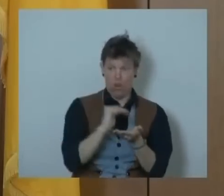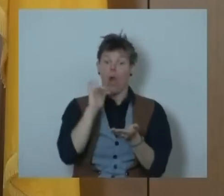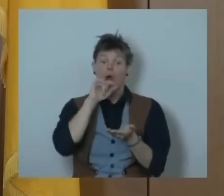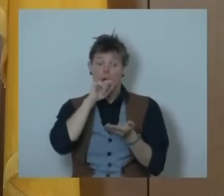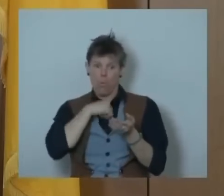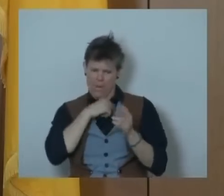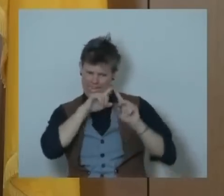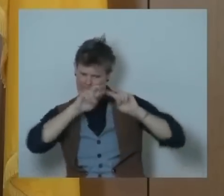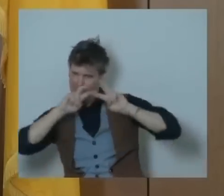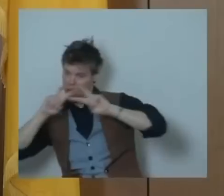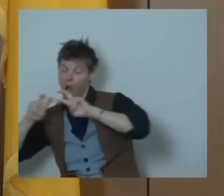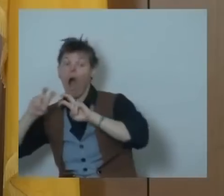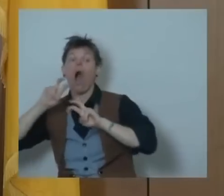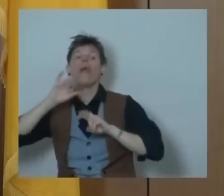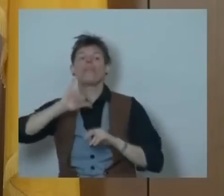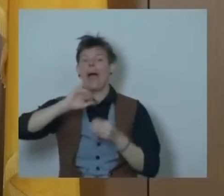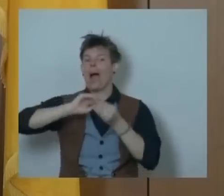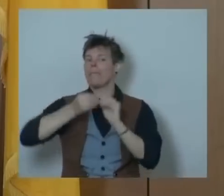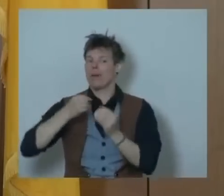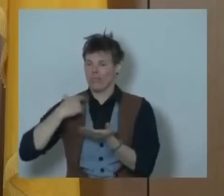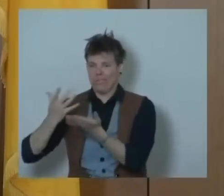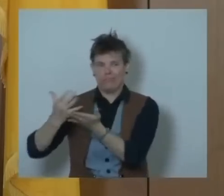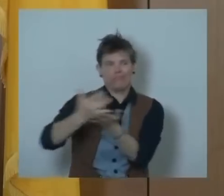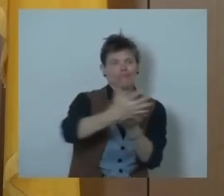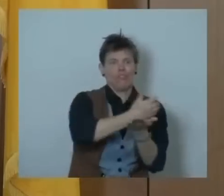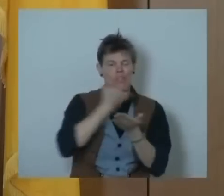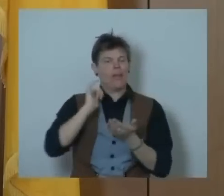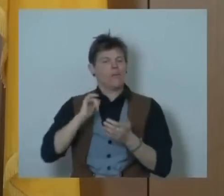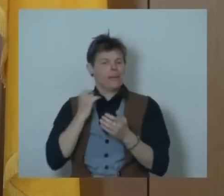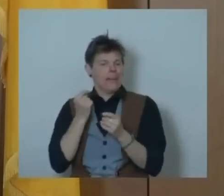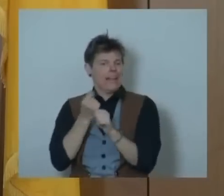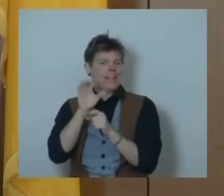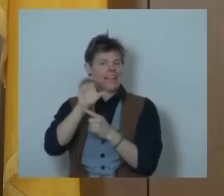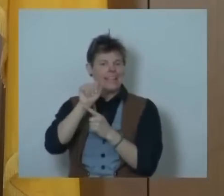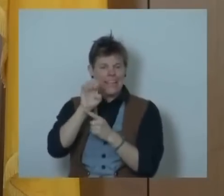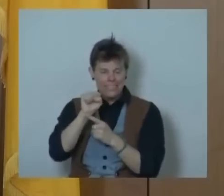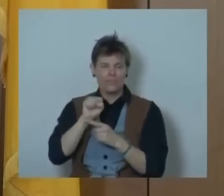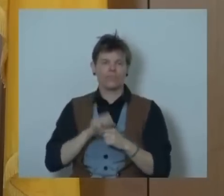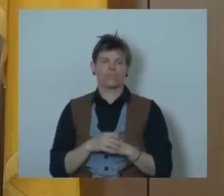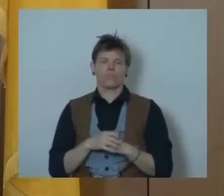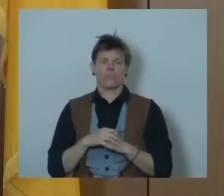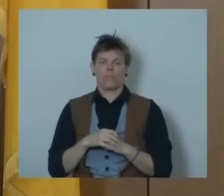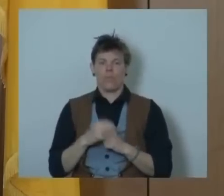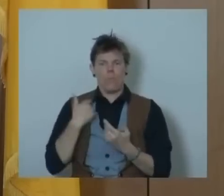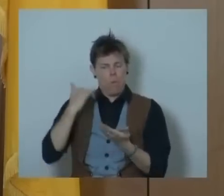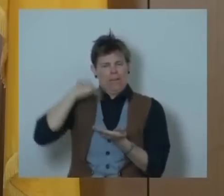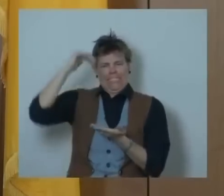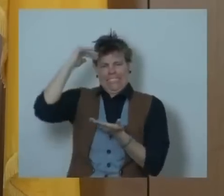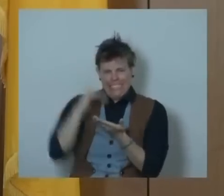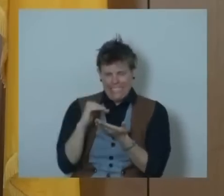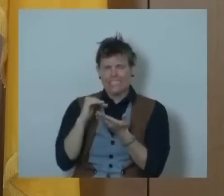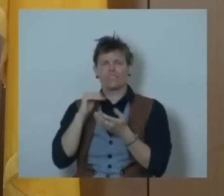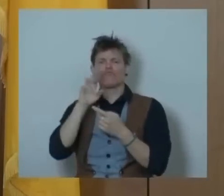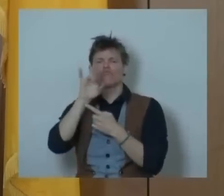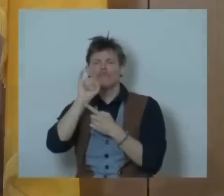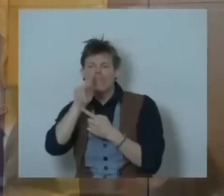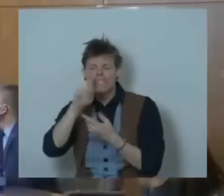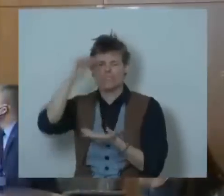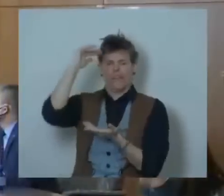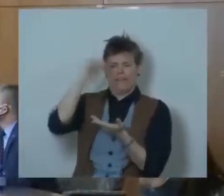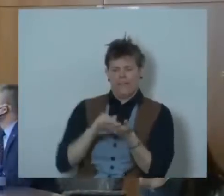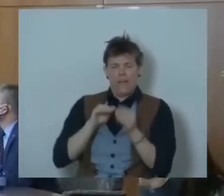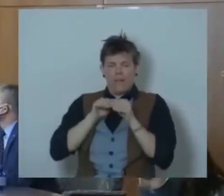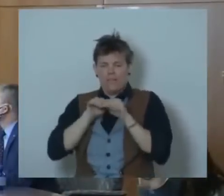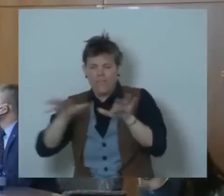is and what we're doing that's mitigating risk so that we can continue to support those kinds of measures. So thank you,